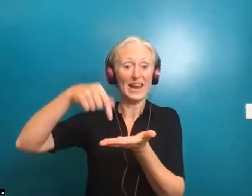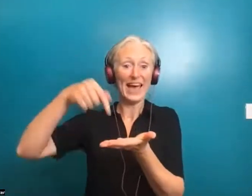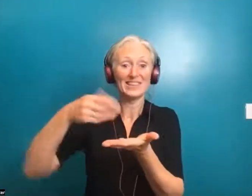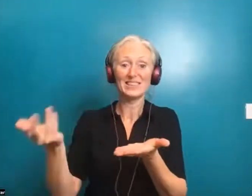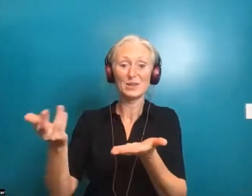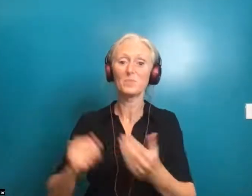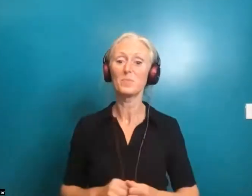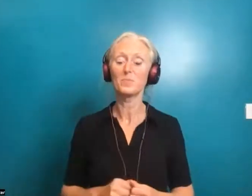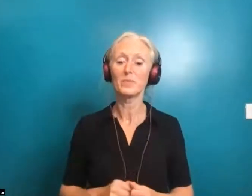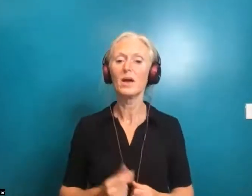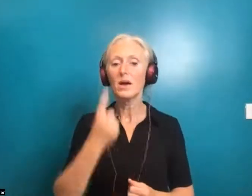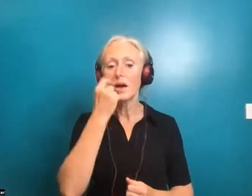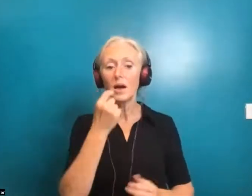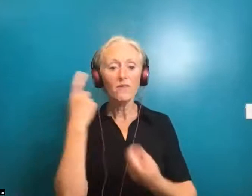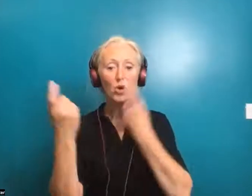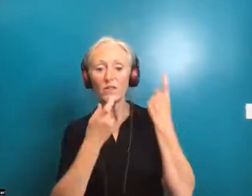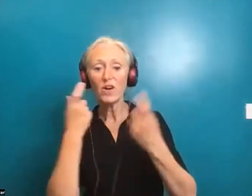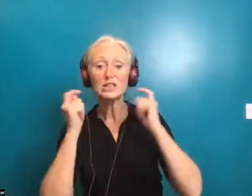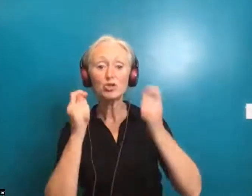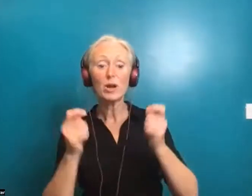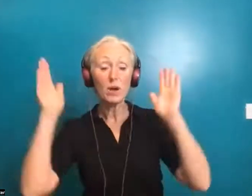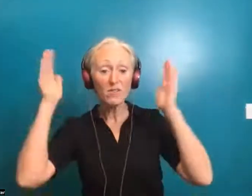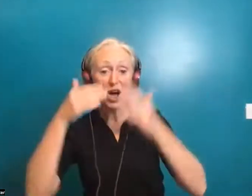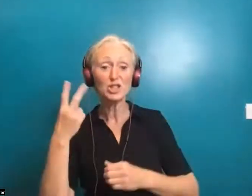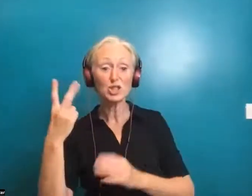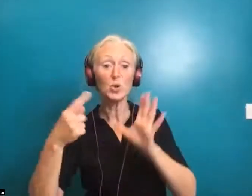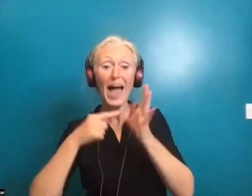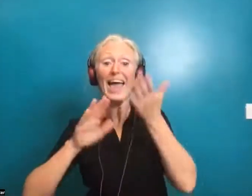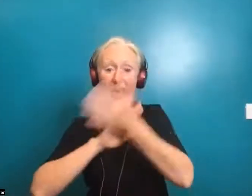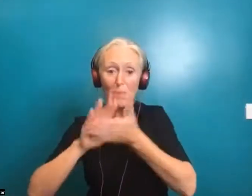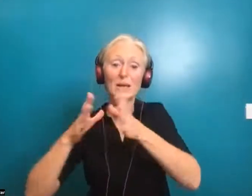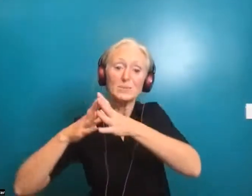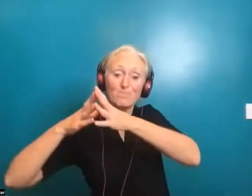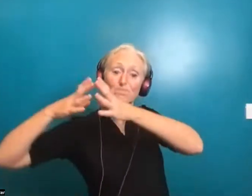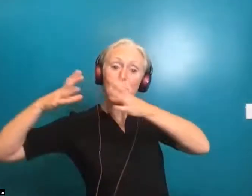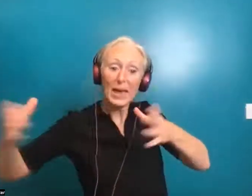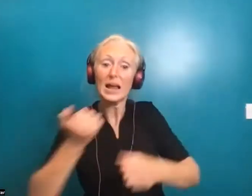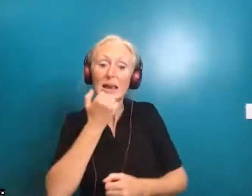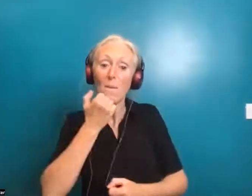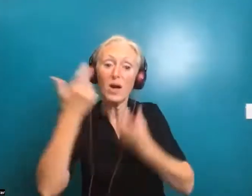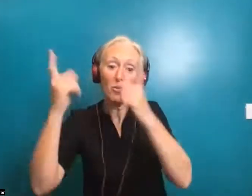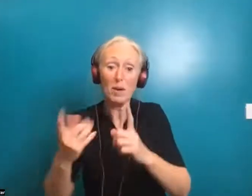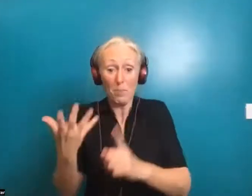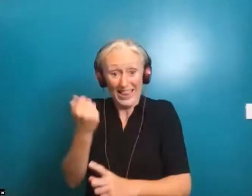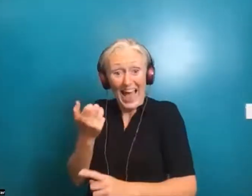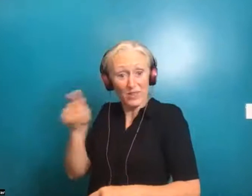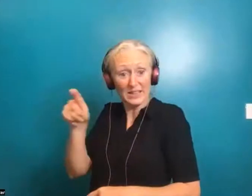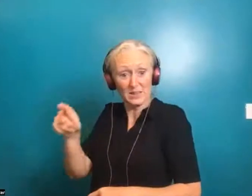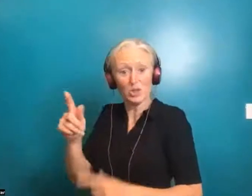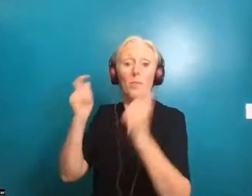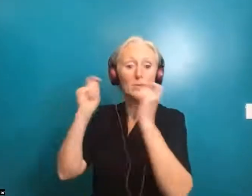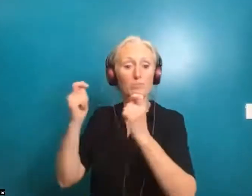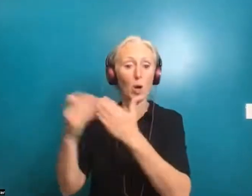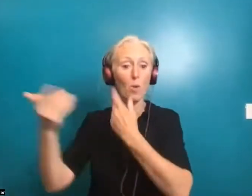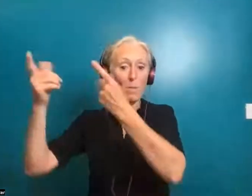could find, for example, a treatment for USH2A, you're going to treat the bulk amount of patients with Ushers, but also there may just be,